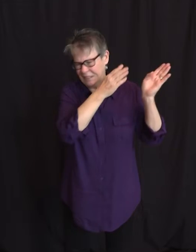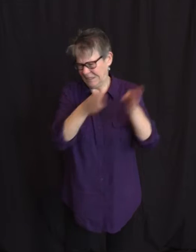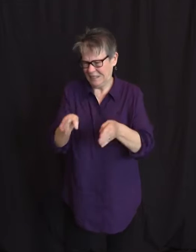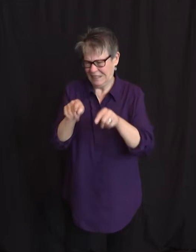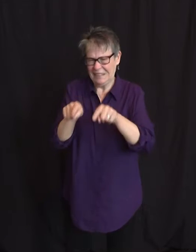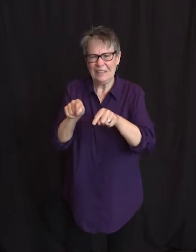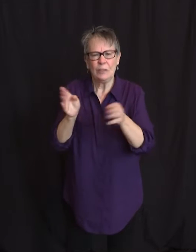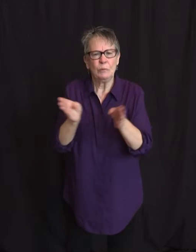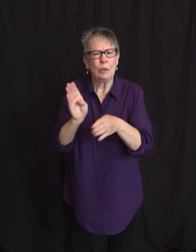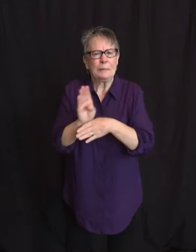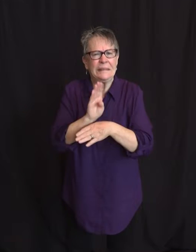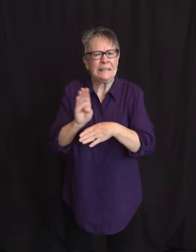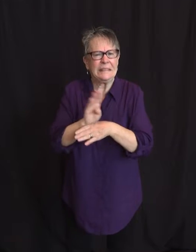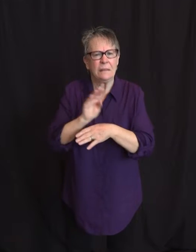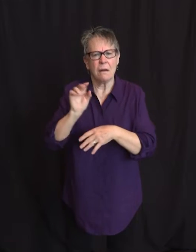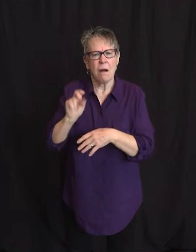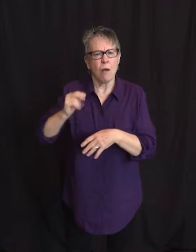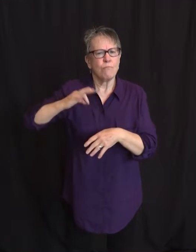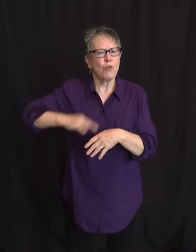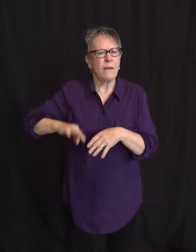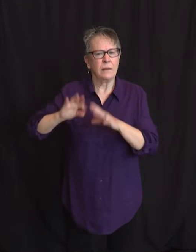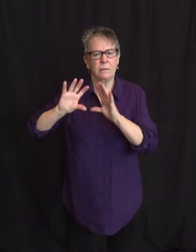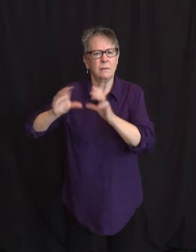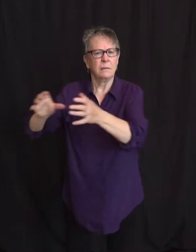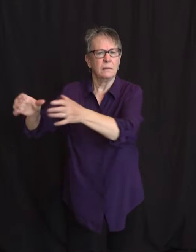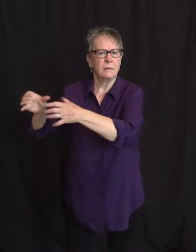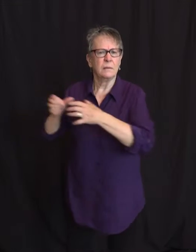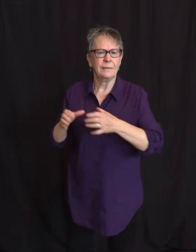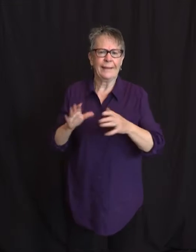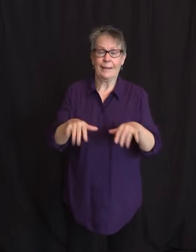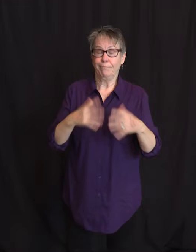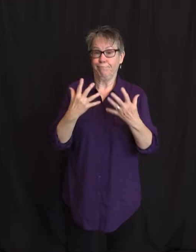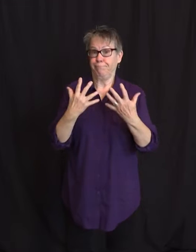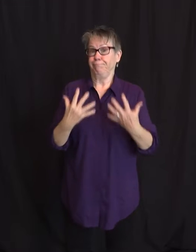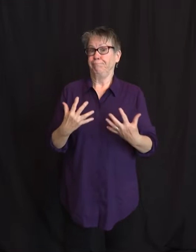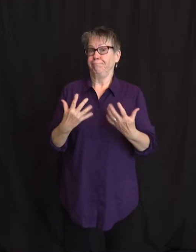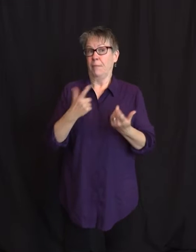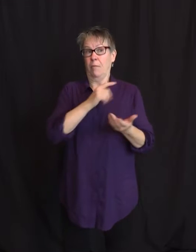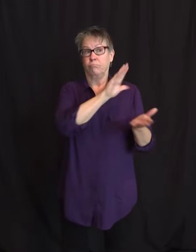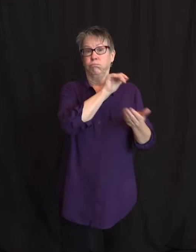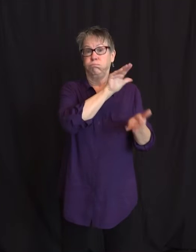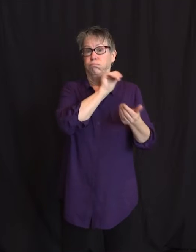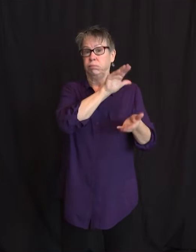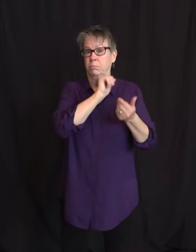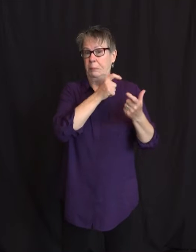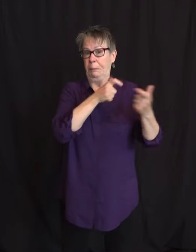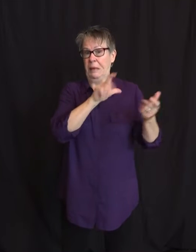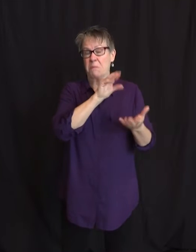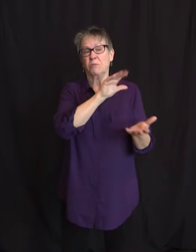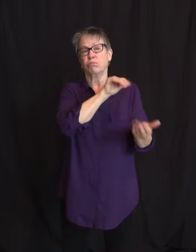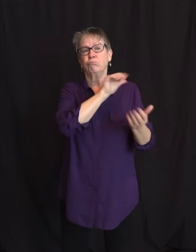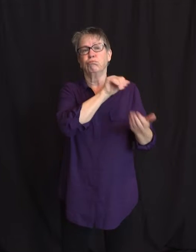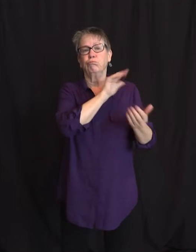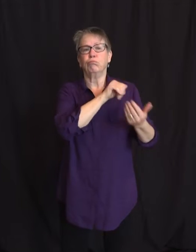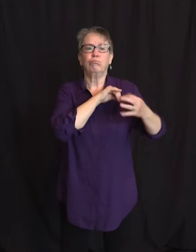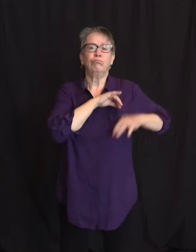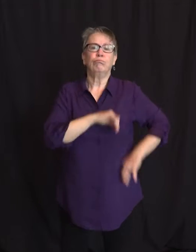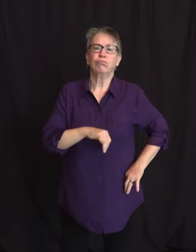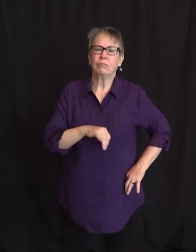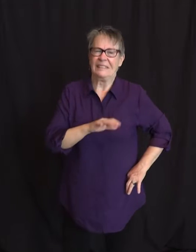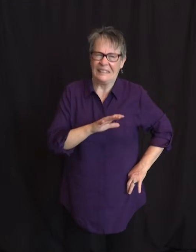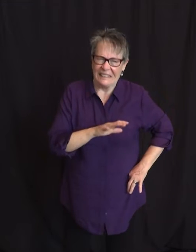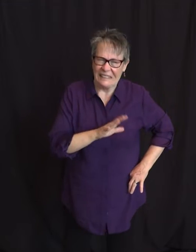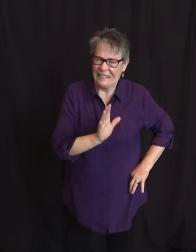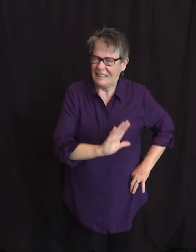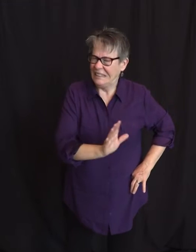of the administration and the Senate to fix the eligibility criteria for that program, and we're going to have to deal with that in the next bill that we